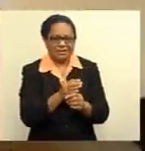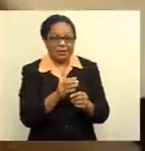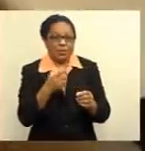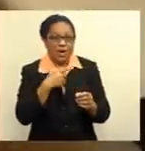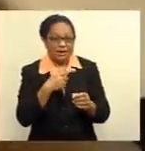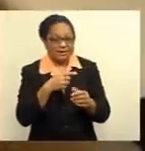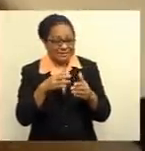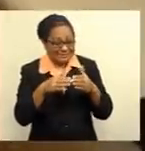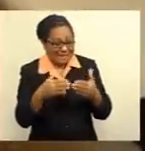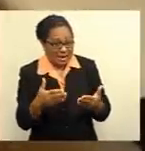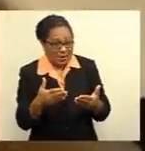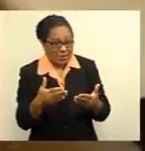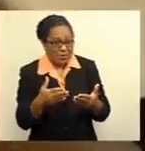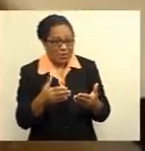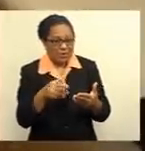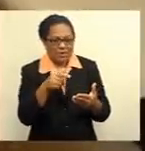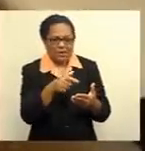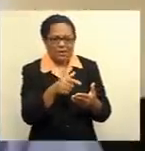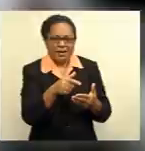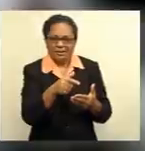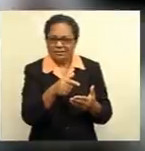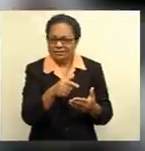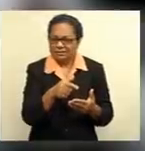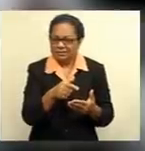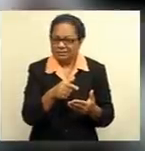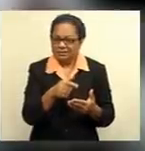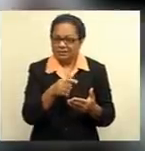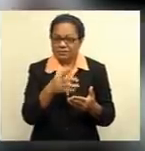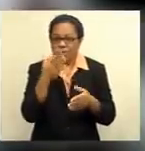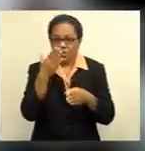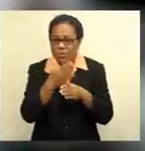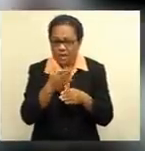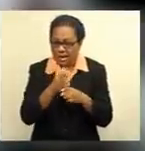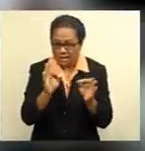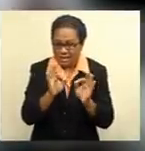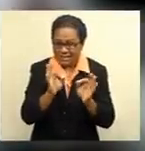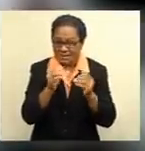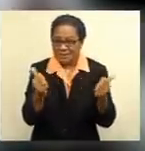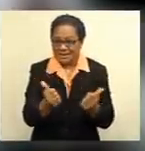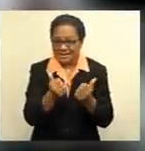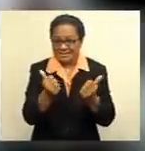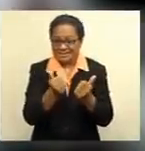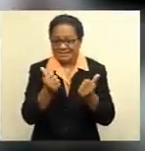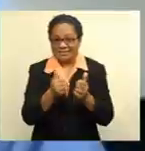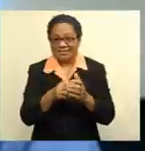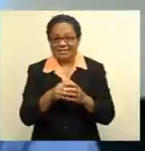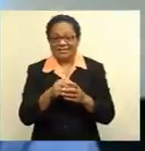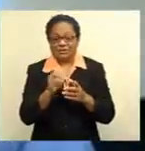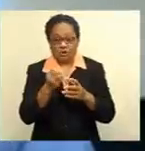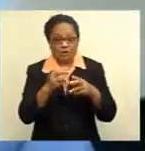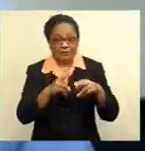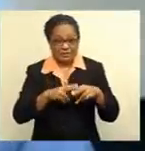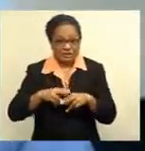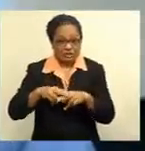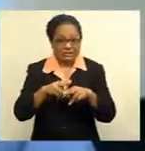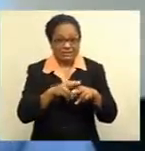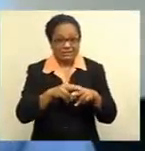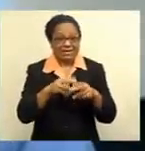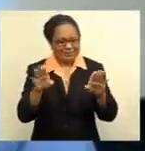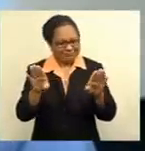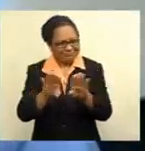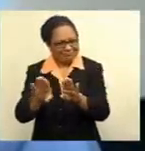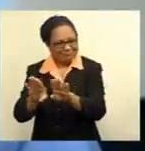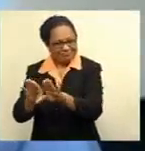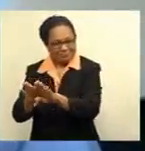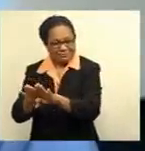no more term coming in. So that's a direct response measures. We come up in Fiji, we have lockdowns